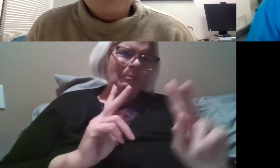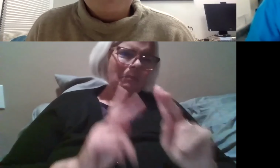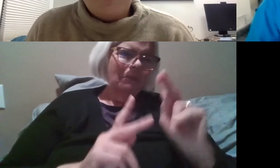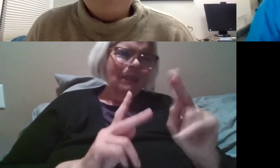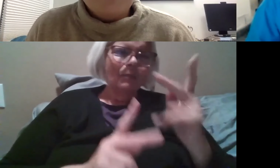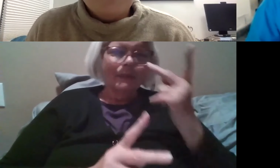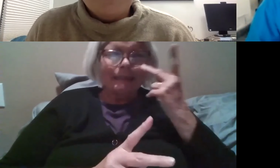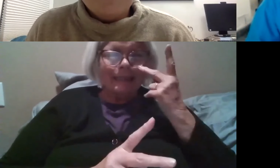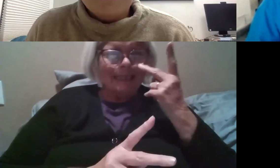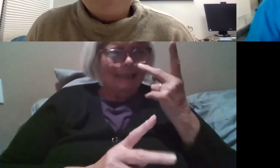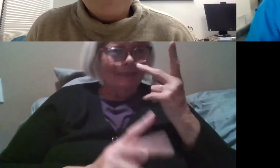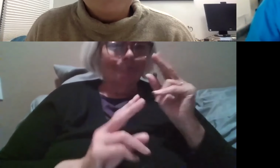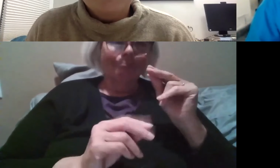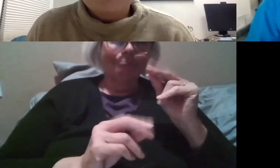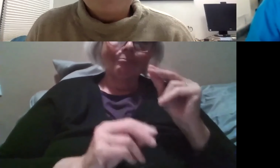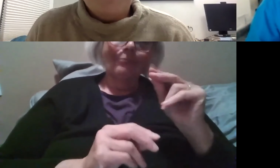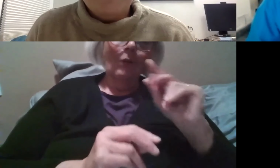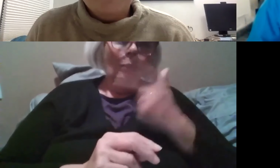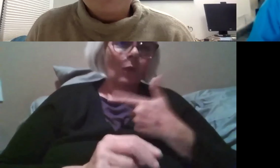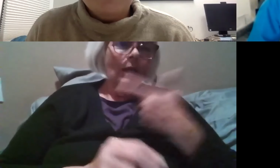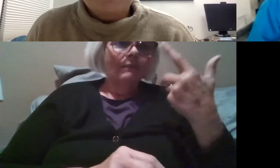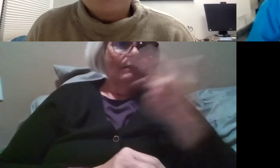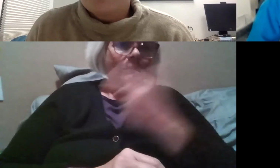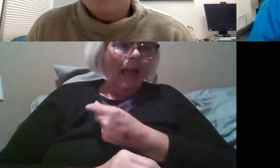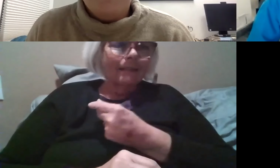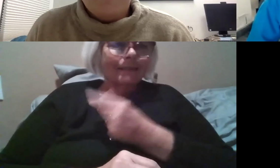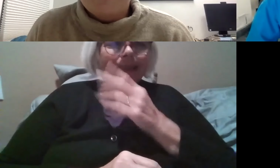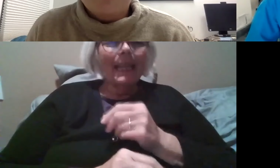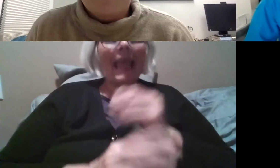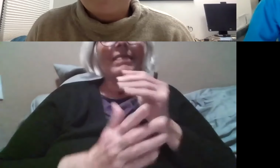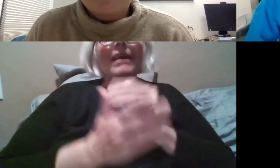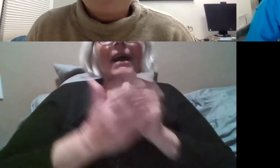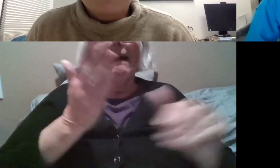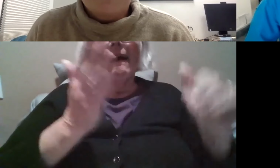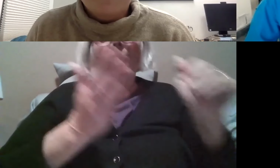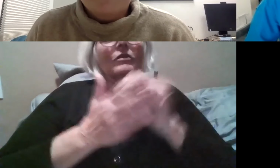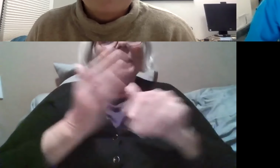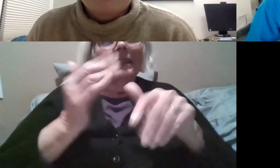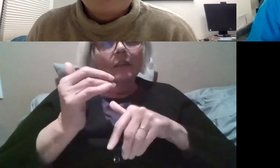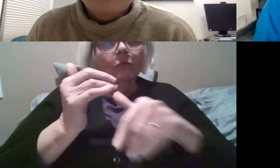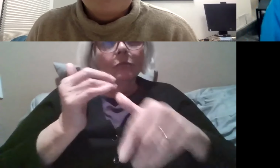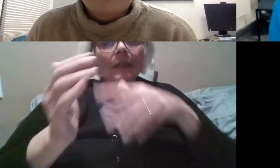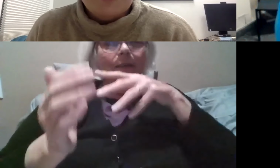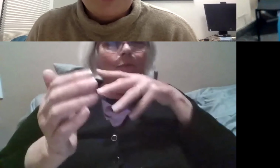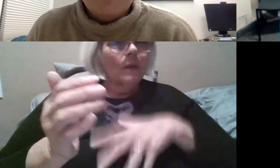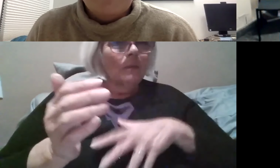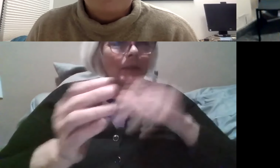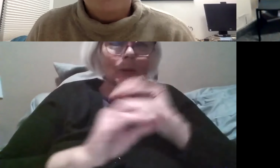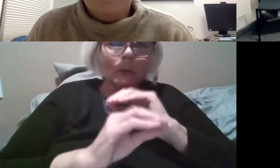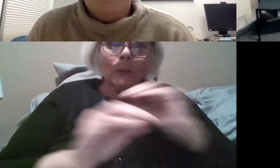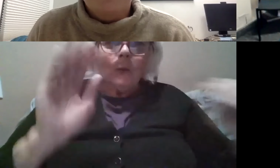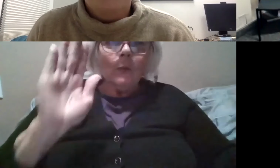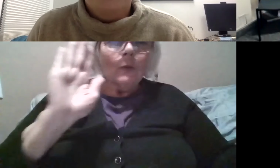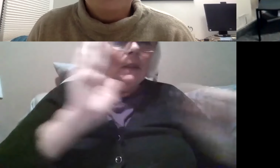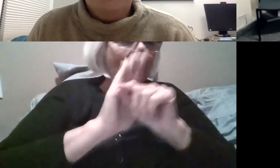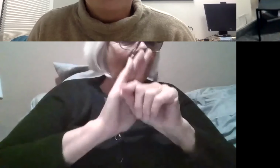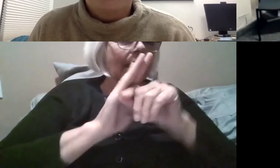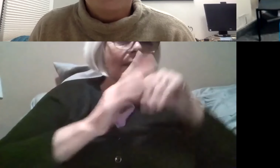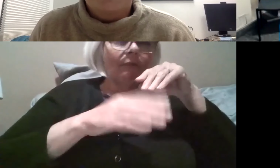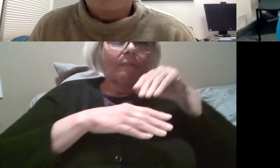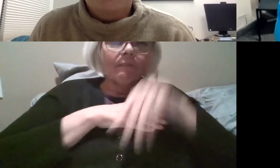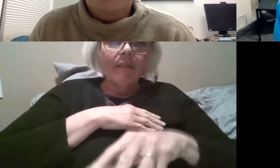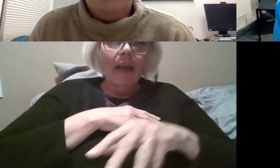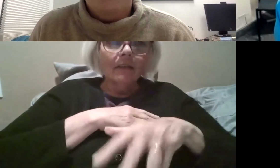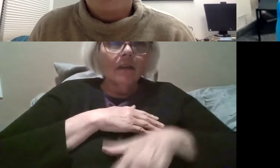with no adverse effects to the fetus. This vaccine just has no biologic mechanism to affect fertility